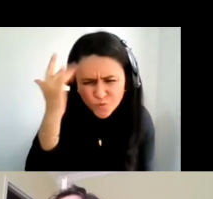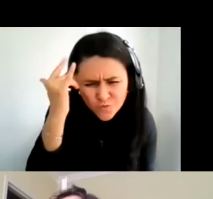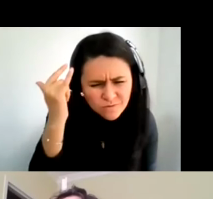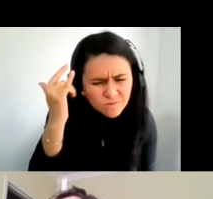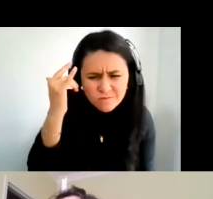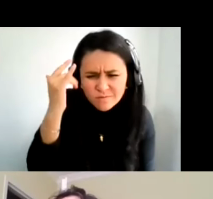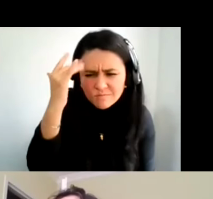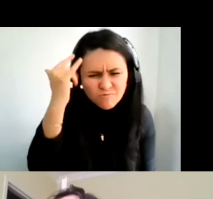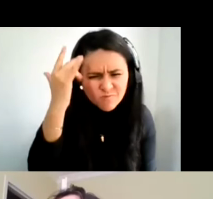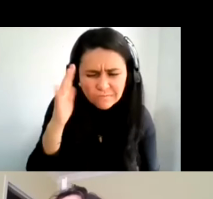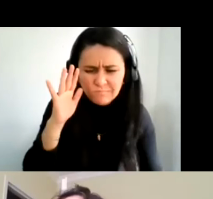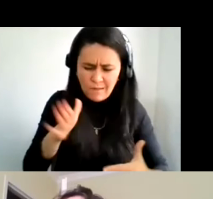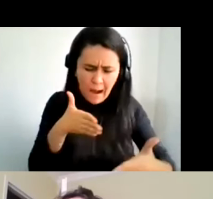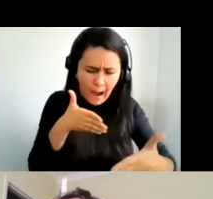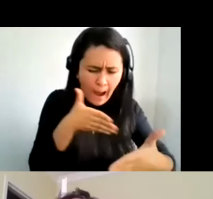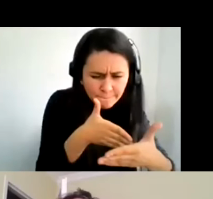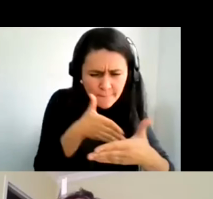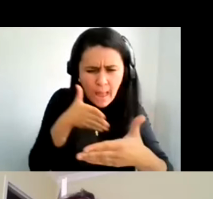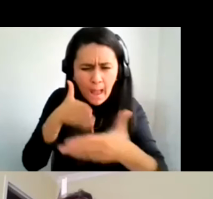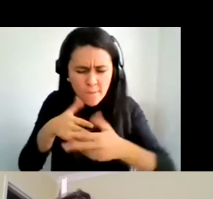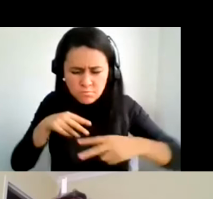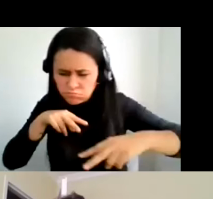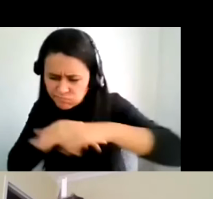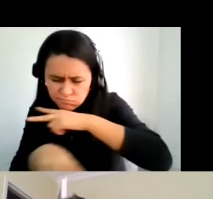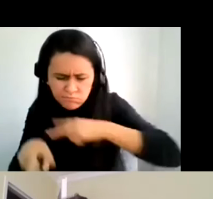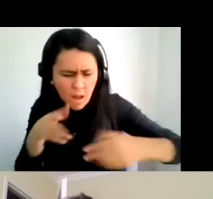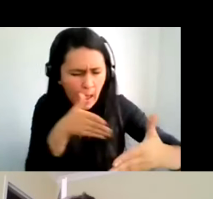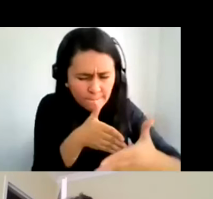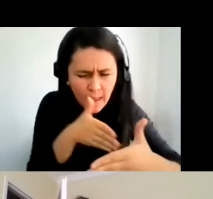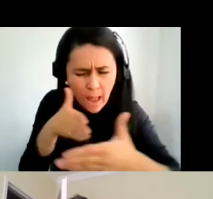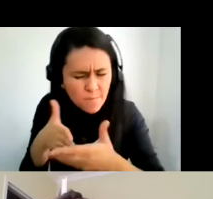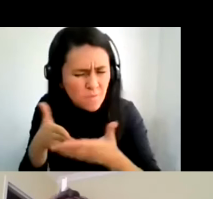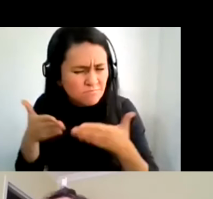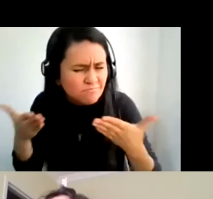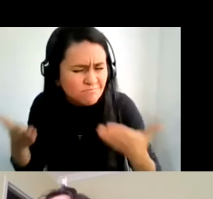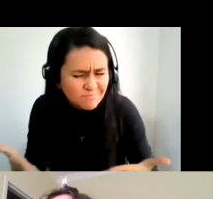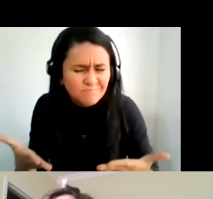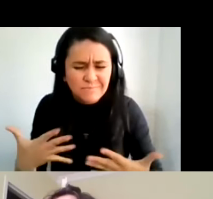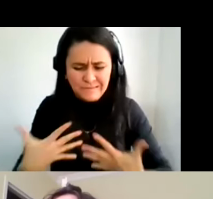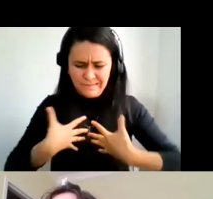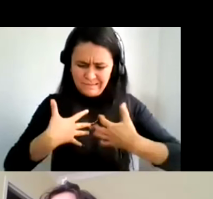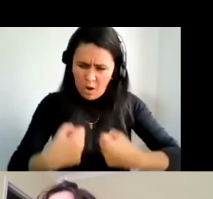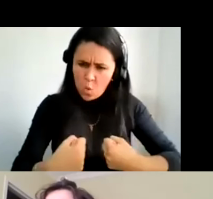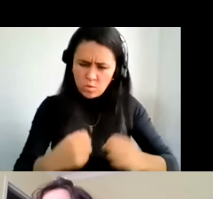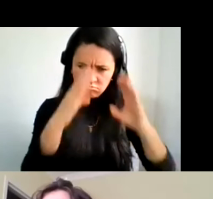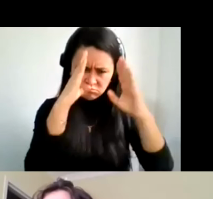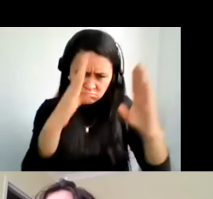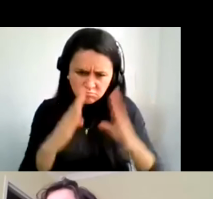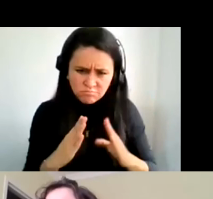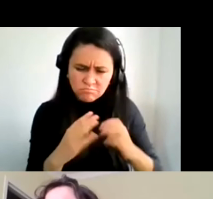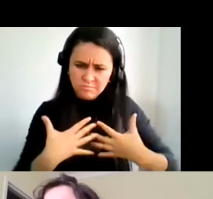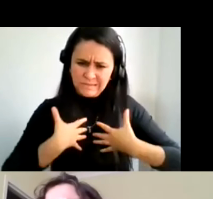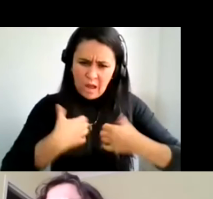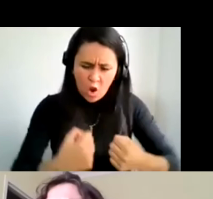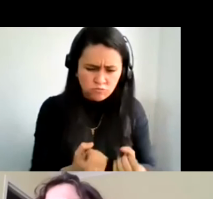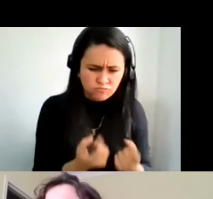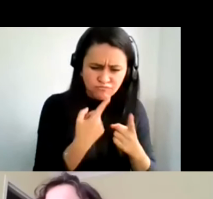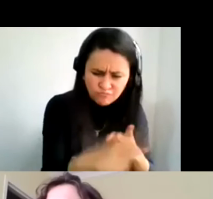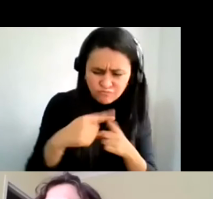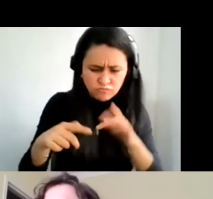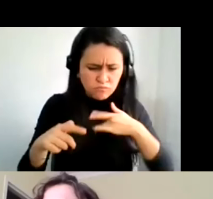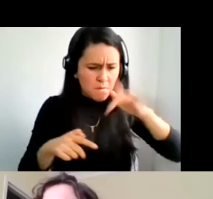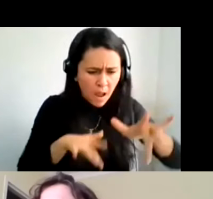services? And I want to underline that first, it's improving overarching health system